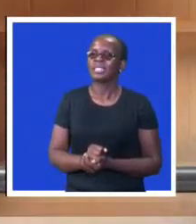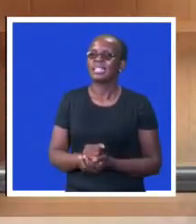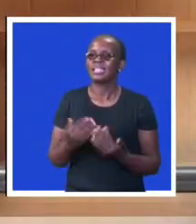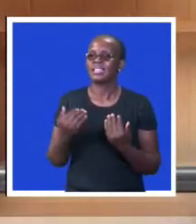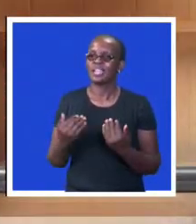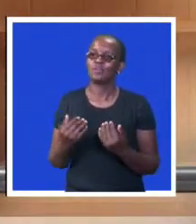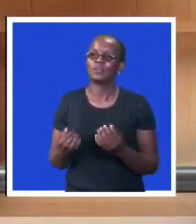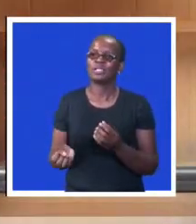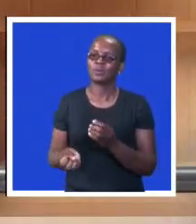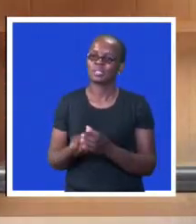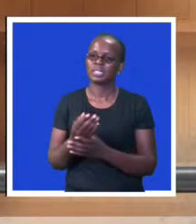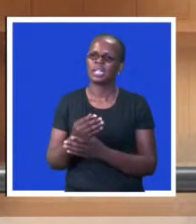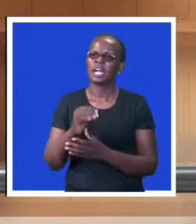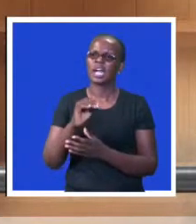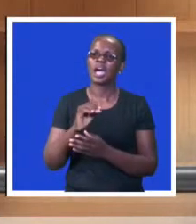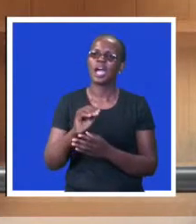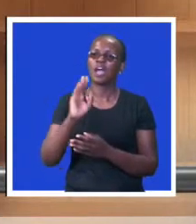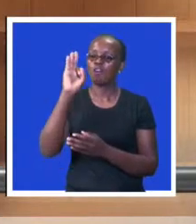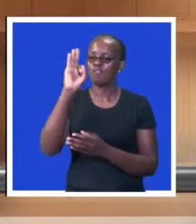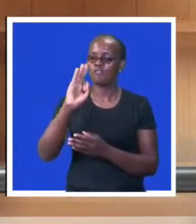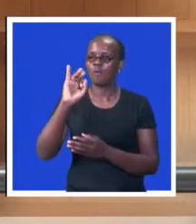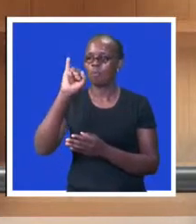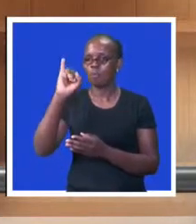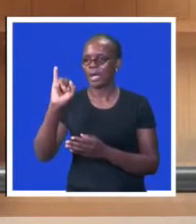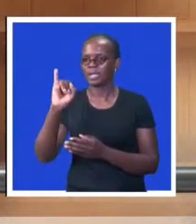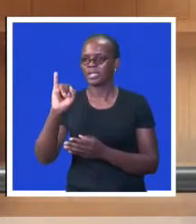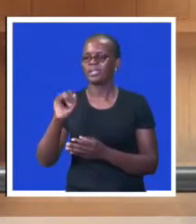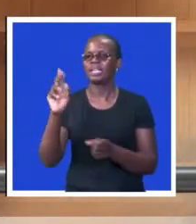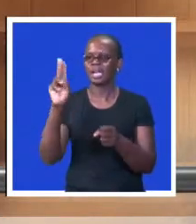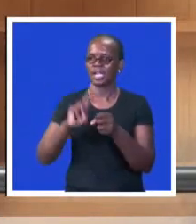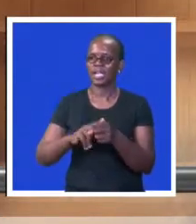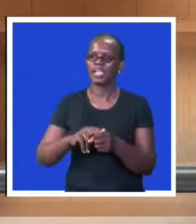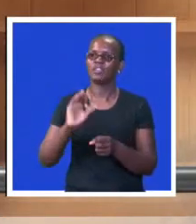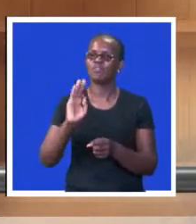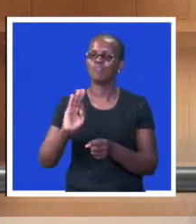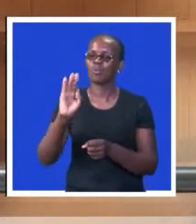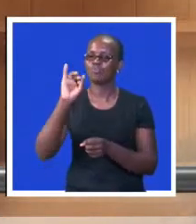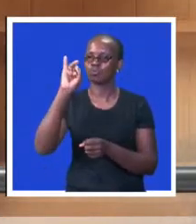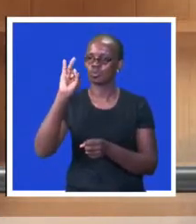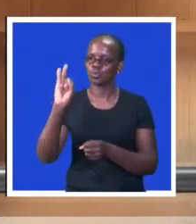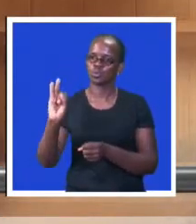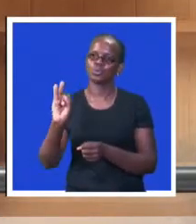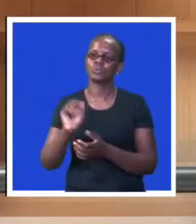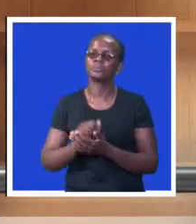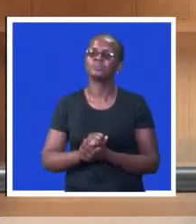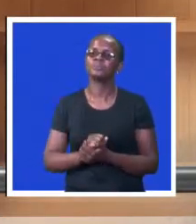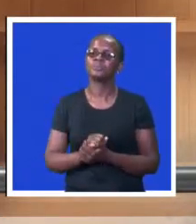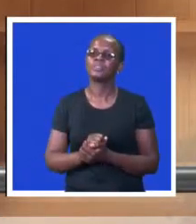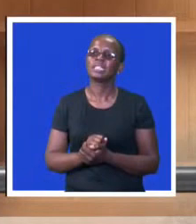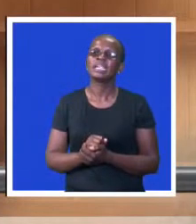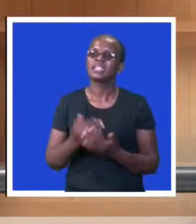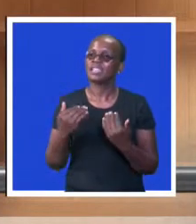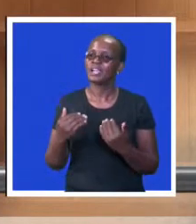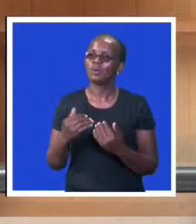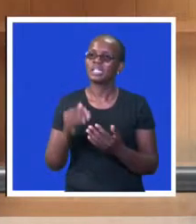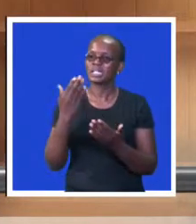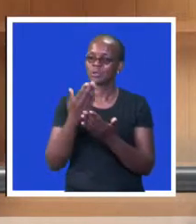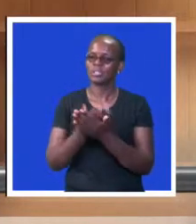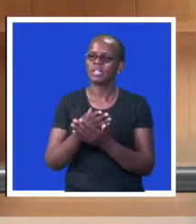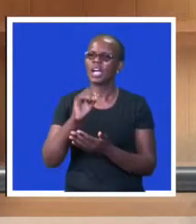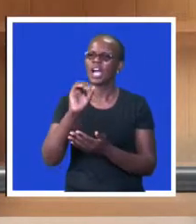the Form 1, Form 2 and Form 4 classes. So Form 1, Form 2 and Form 4 do not go